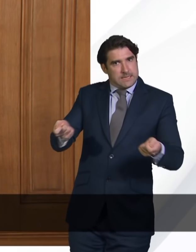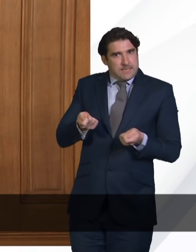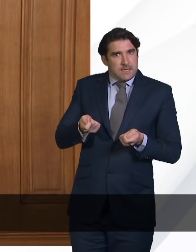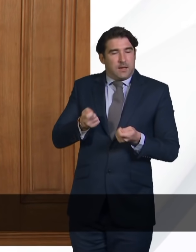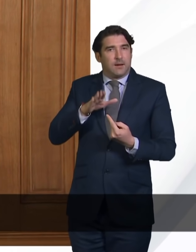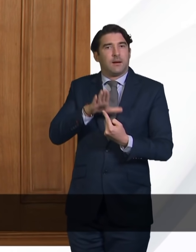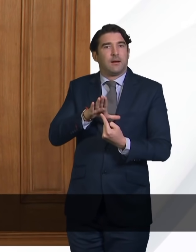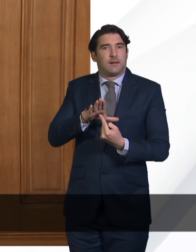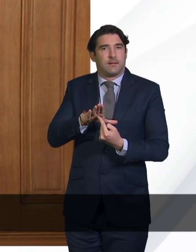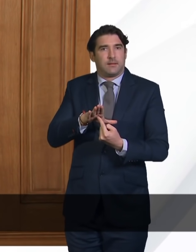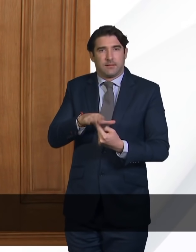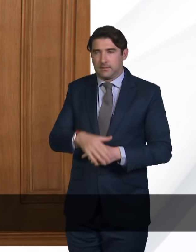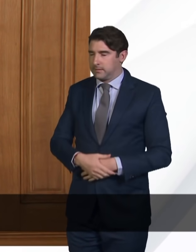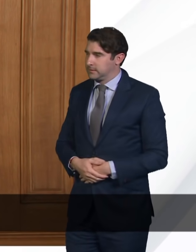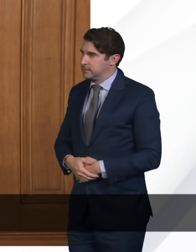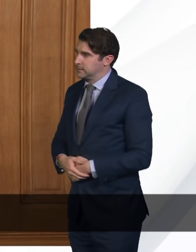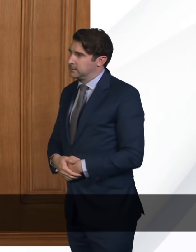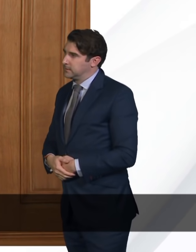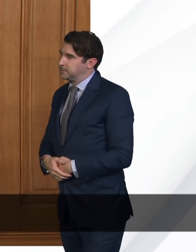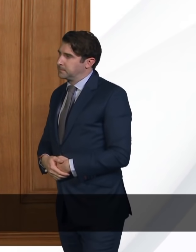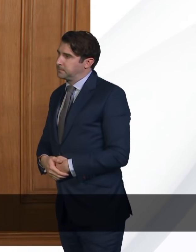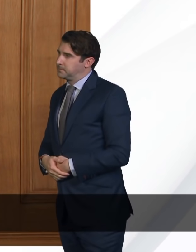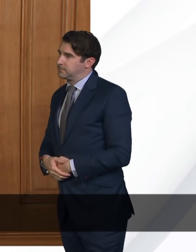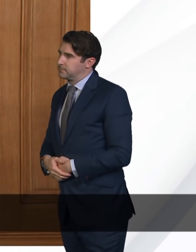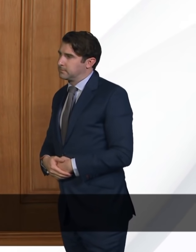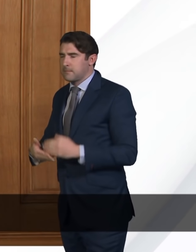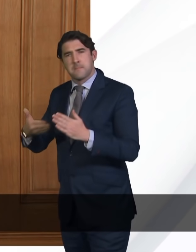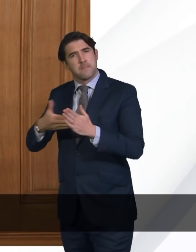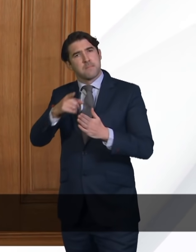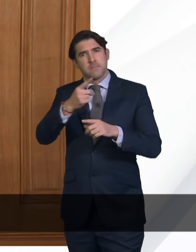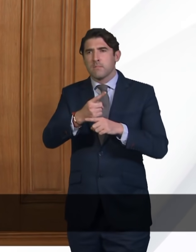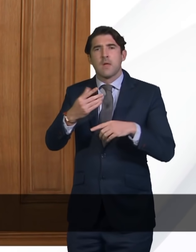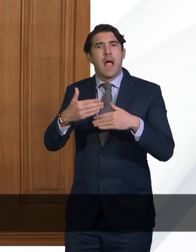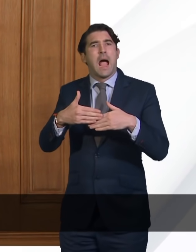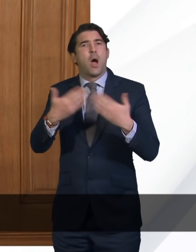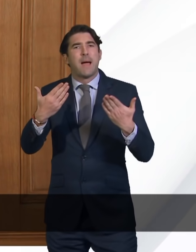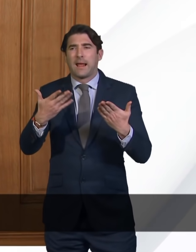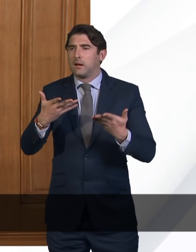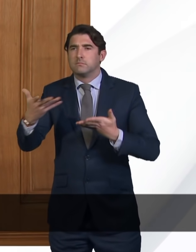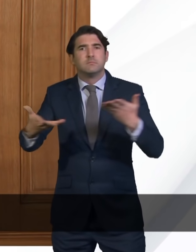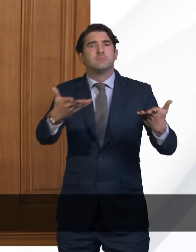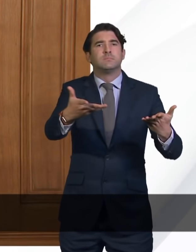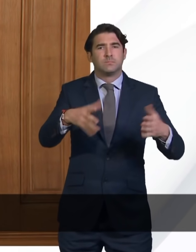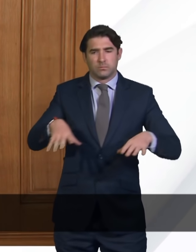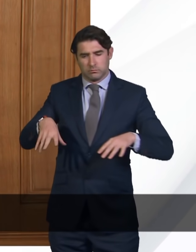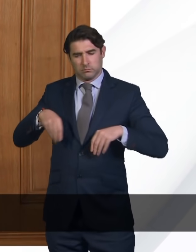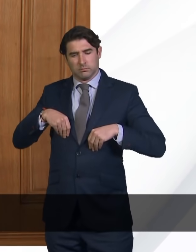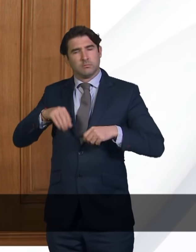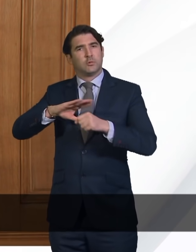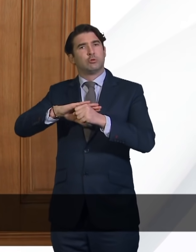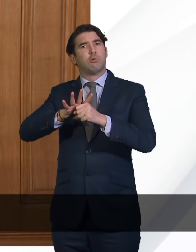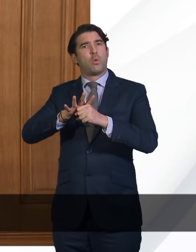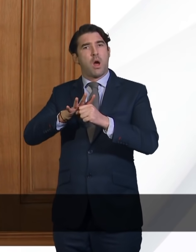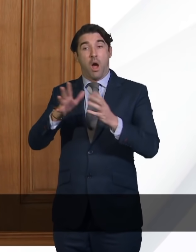quite important to understand when looking at the numbers of cases. The number of cases that we're seeing now are picked up because there's